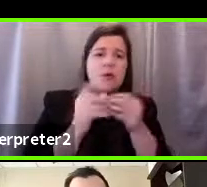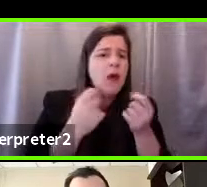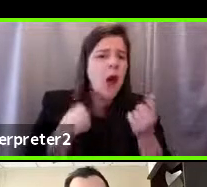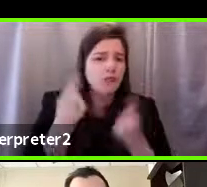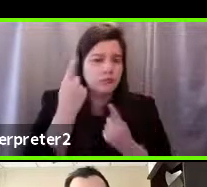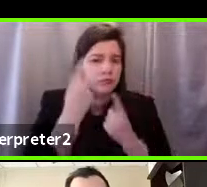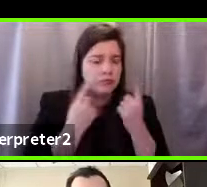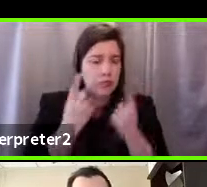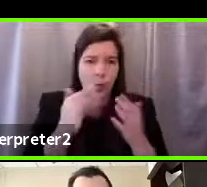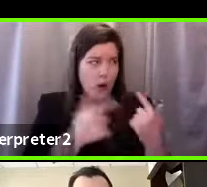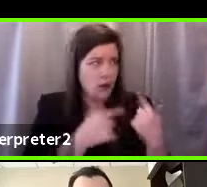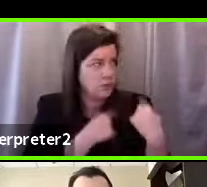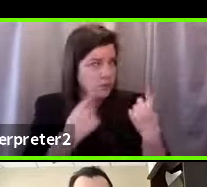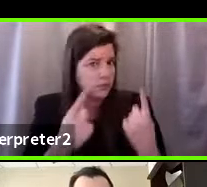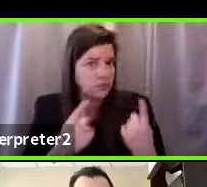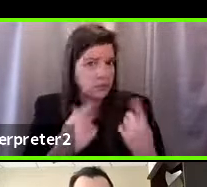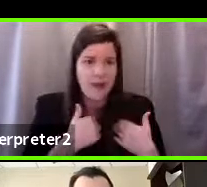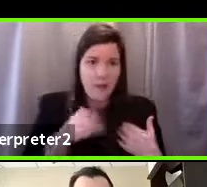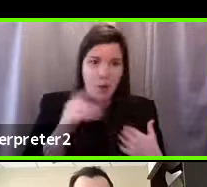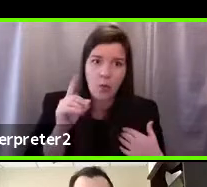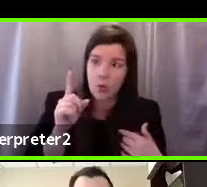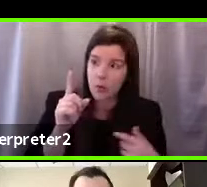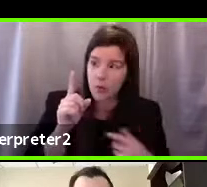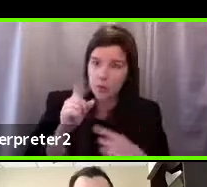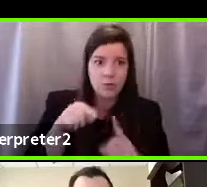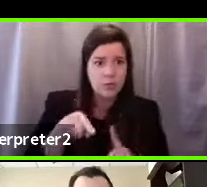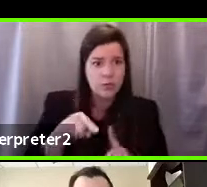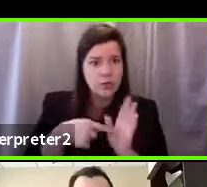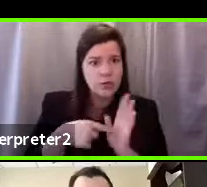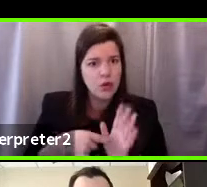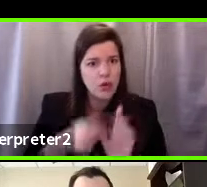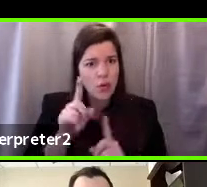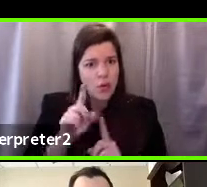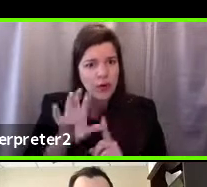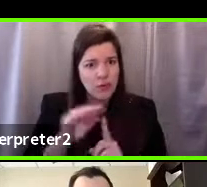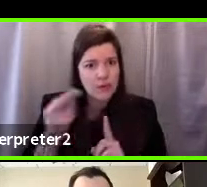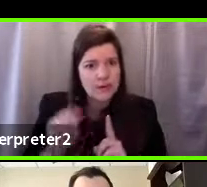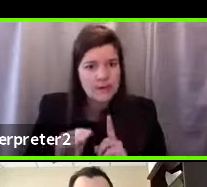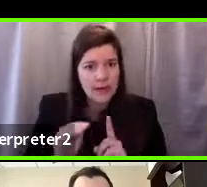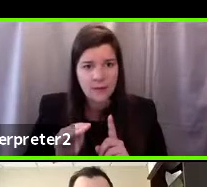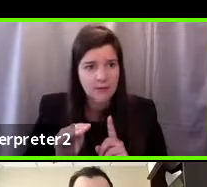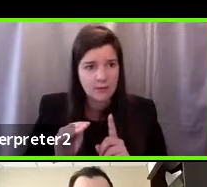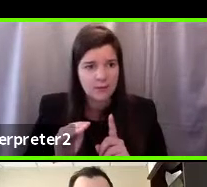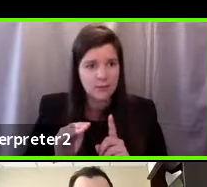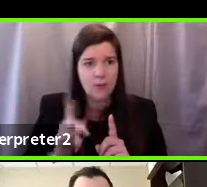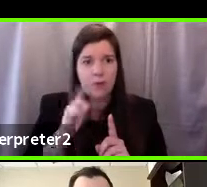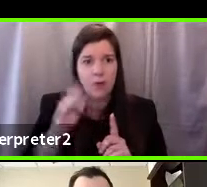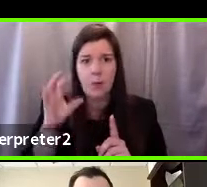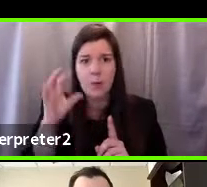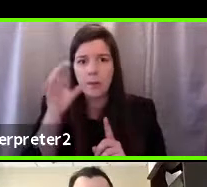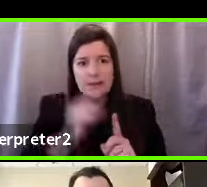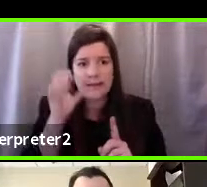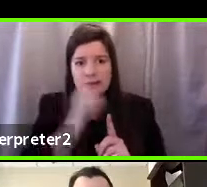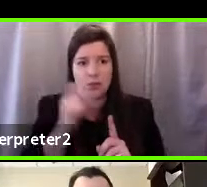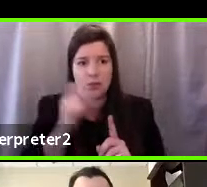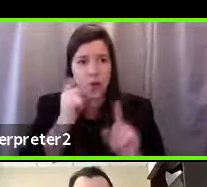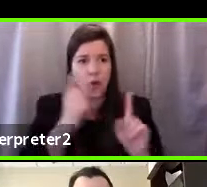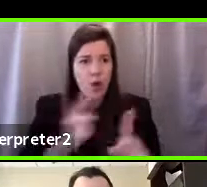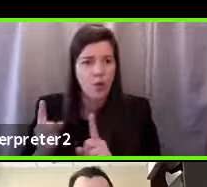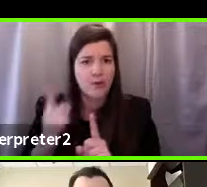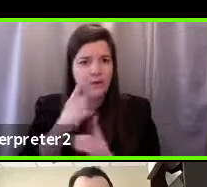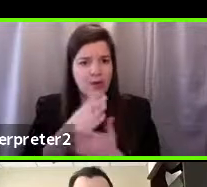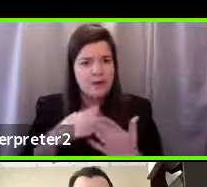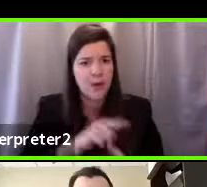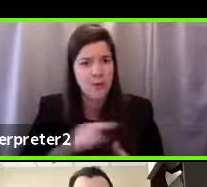have 100%, you know, showing in the frequency of years for these missed goals for some of these boards.